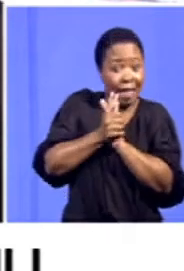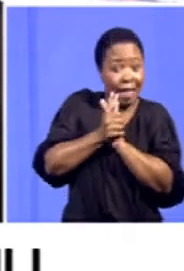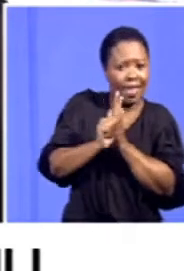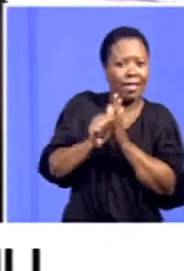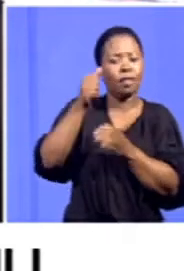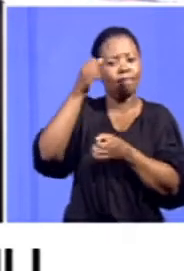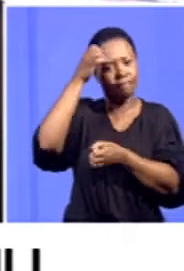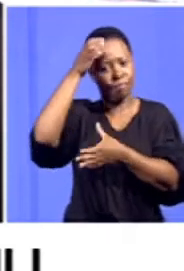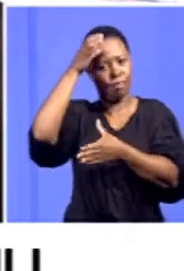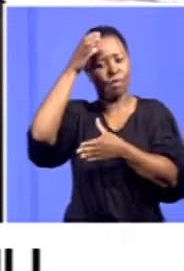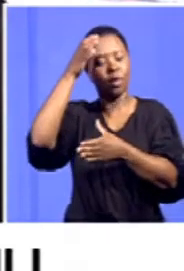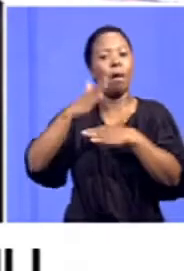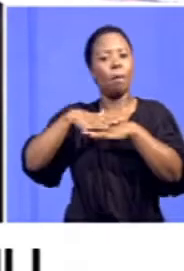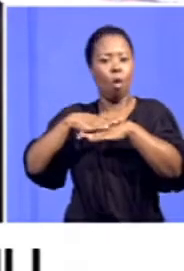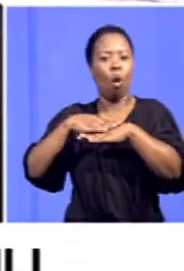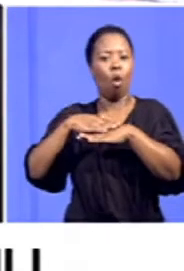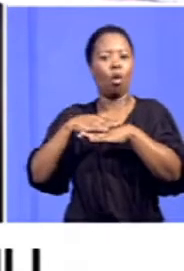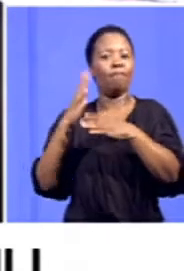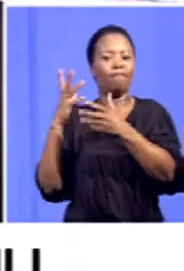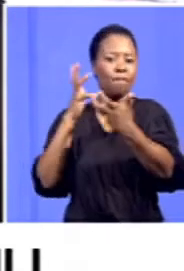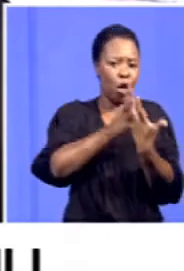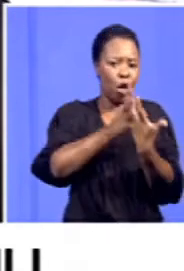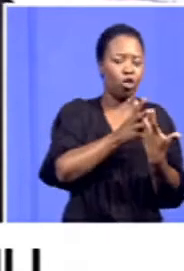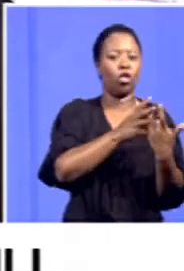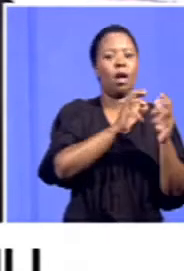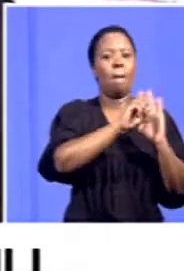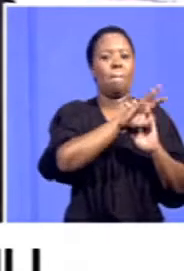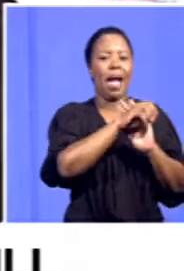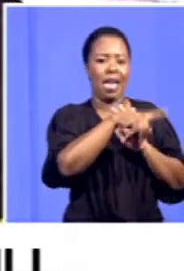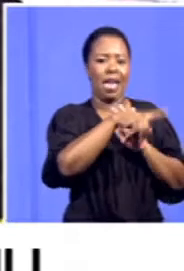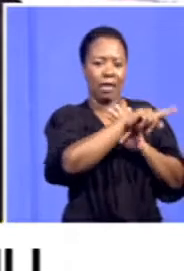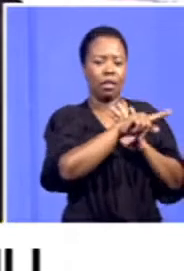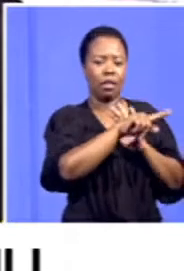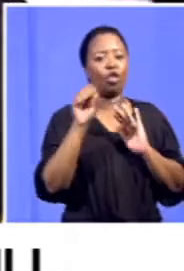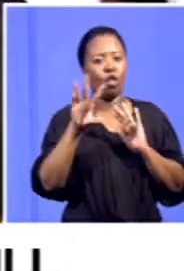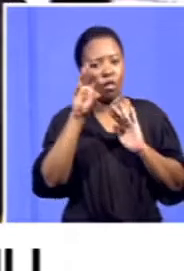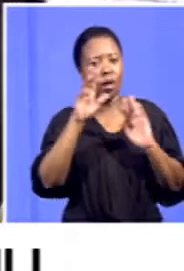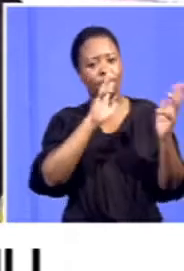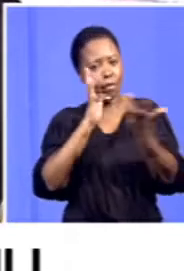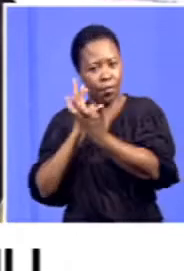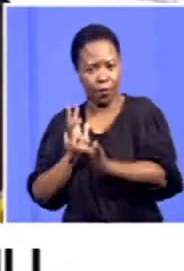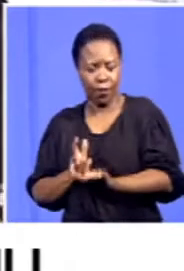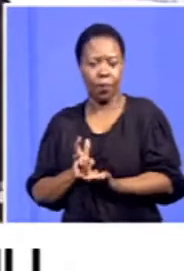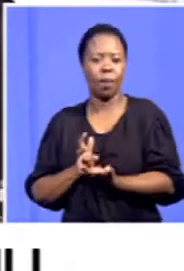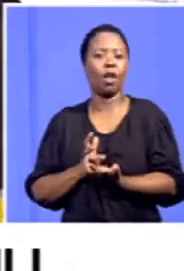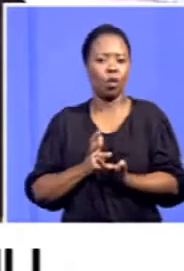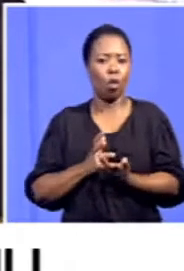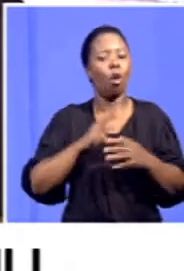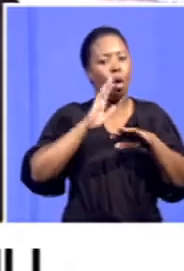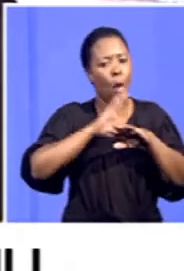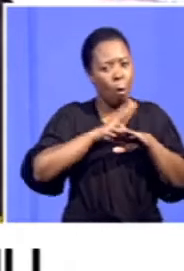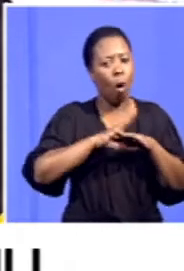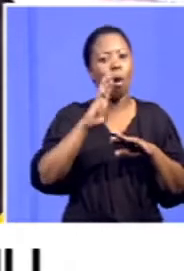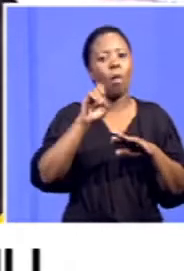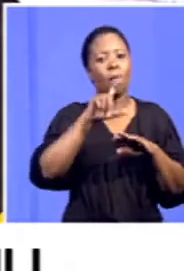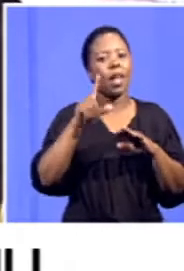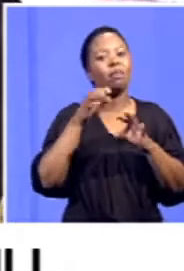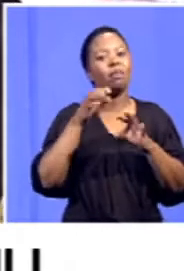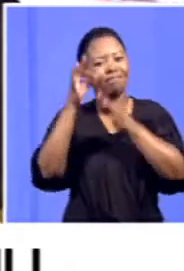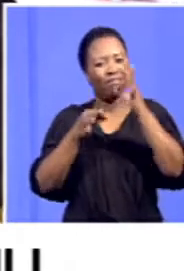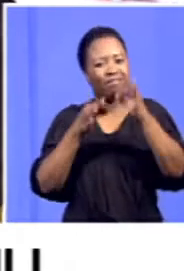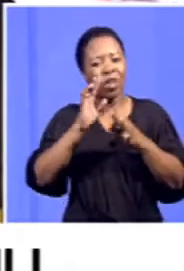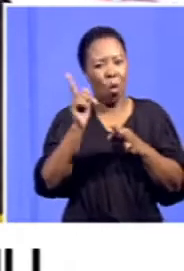are required by the job market. So this bill, in our view, seeks to trigger a long discussion which will require policy